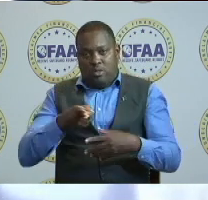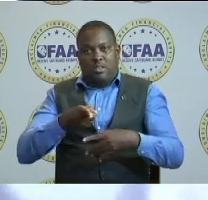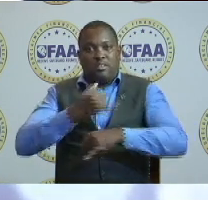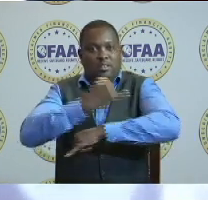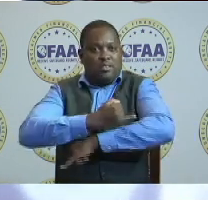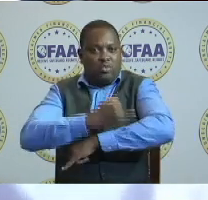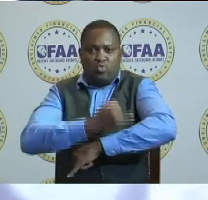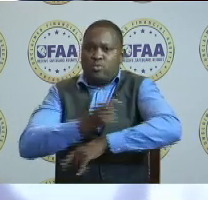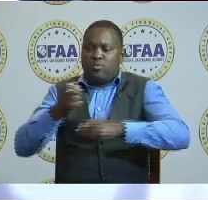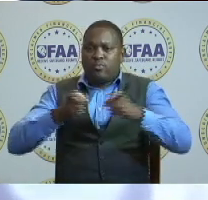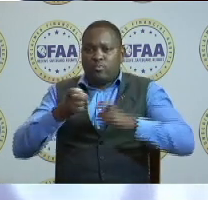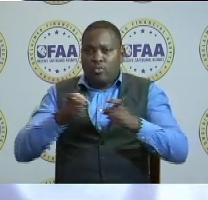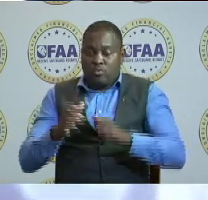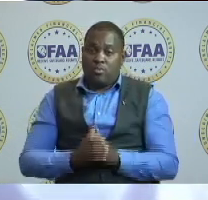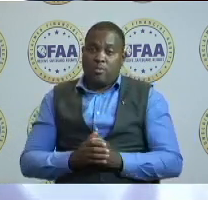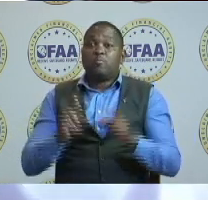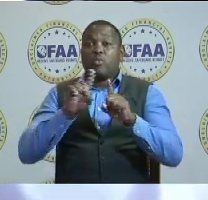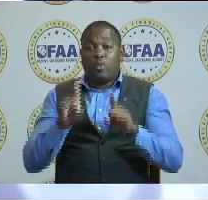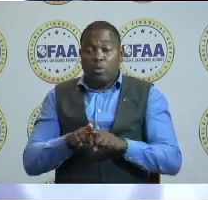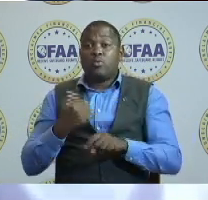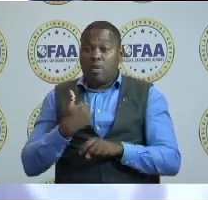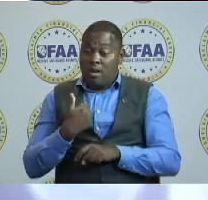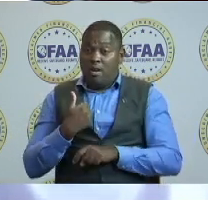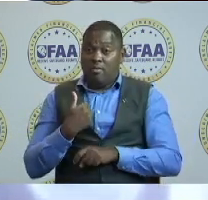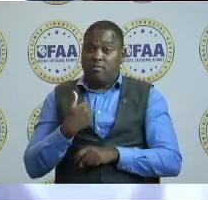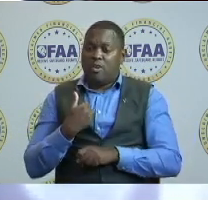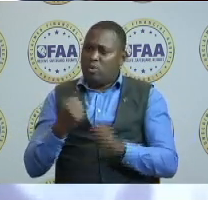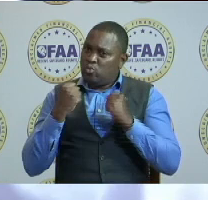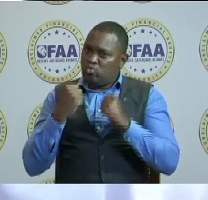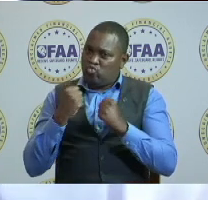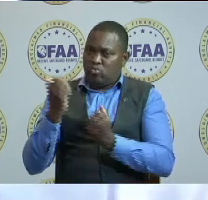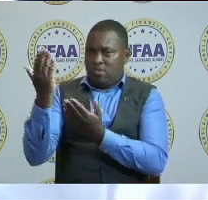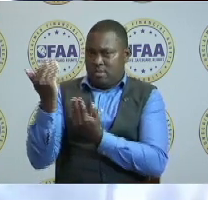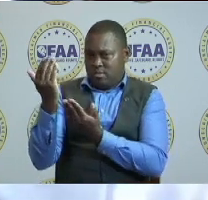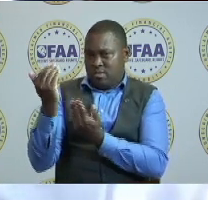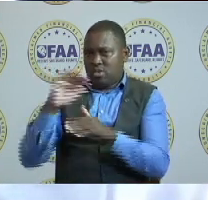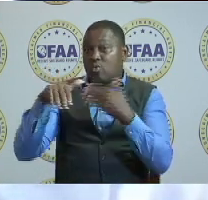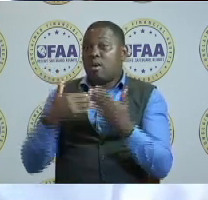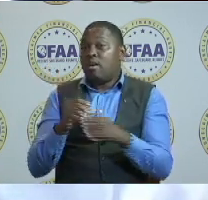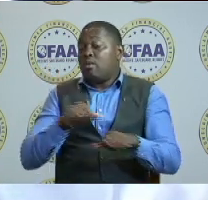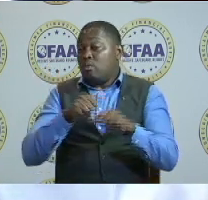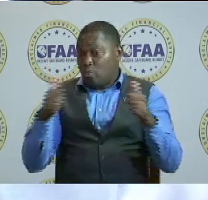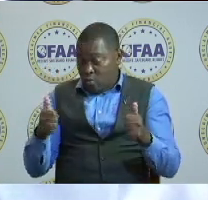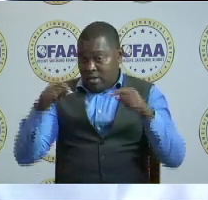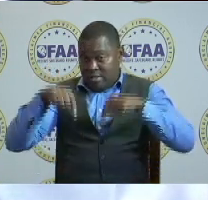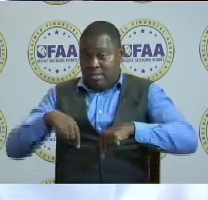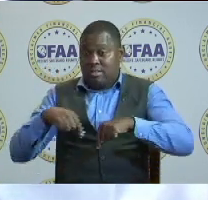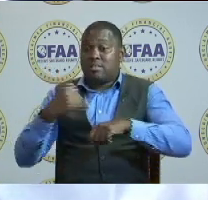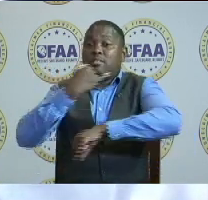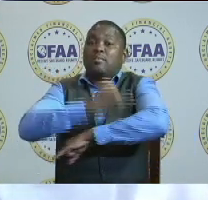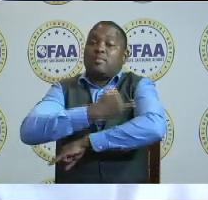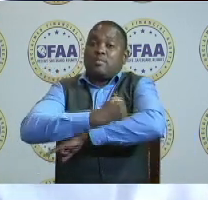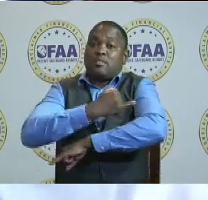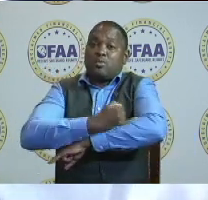And there is also then a solid expectation in terms of how well the institution,